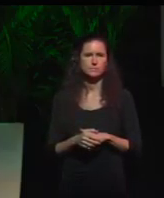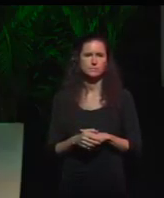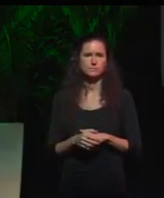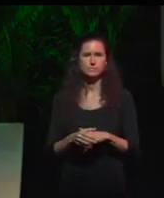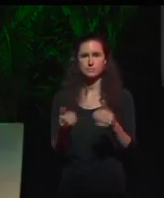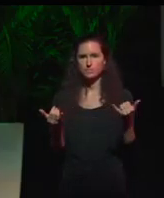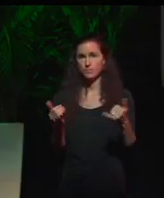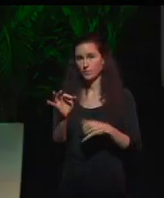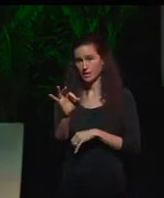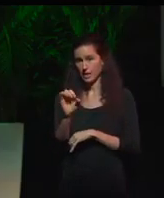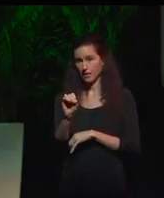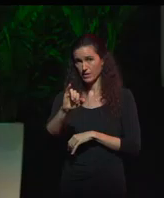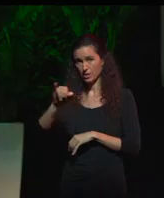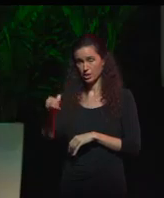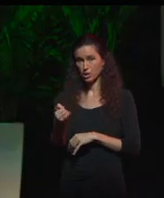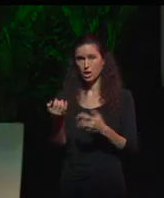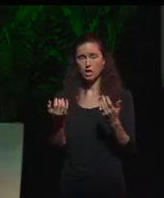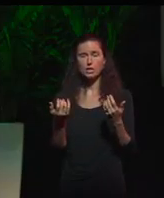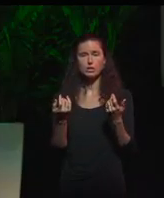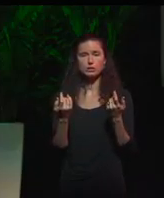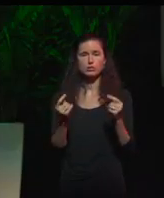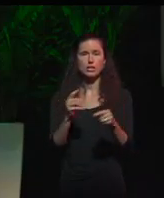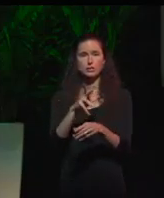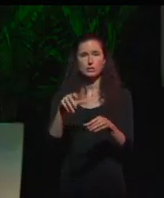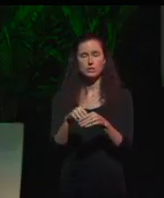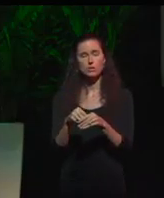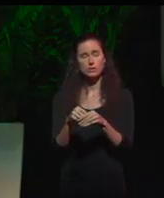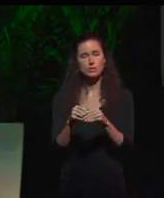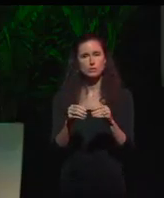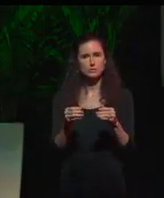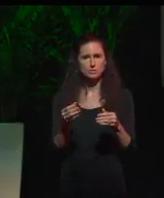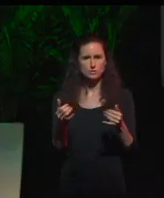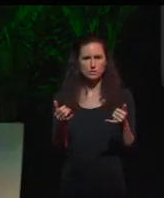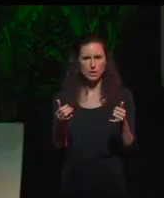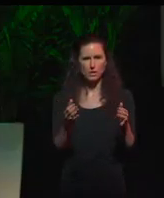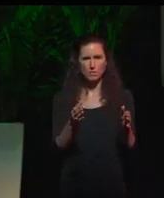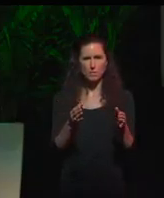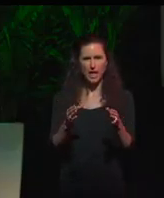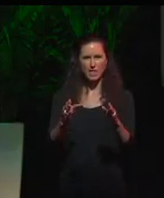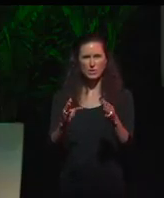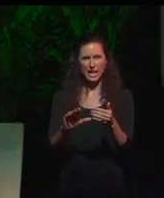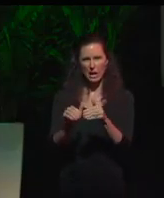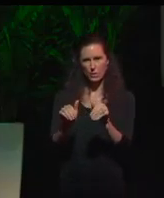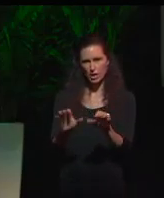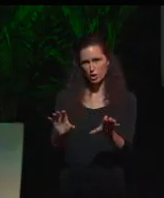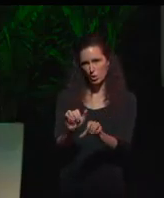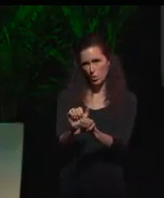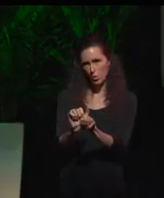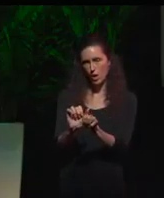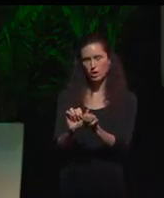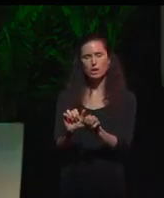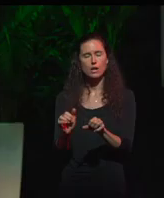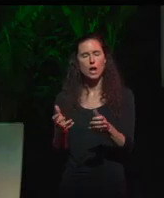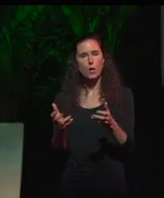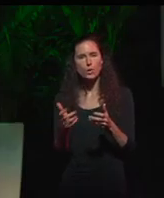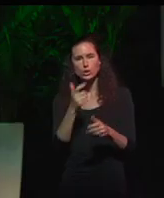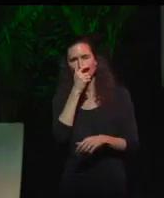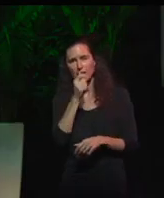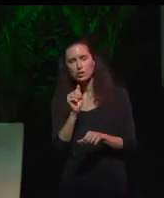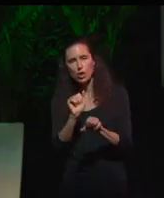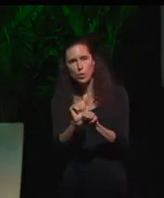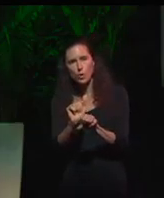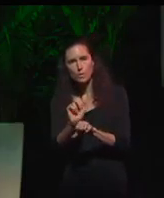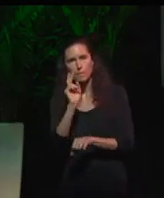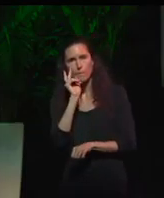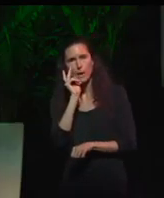As FSCJ moves to incorporate guided pathways into how we do our work, I invite your interest in that work by seeing